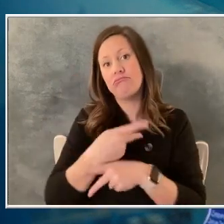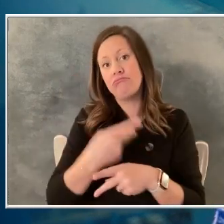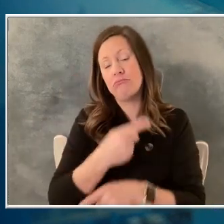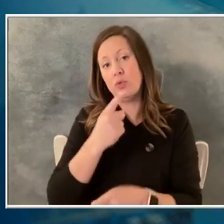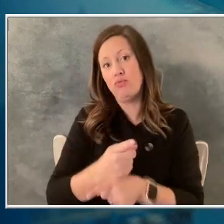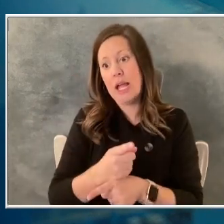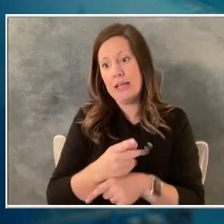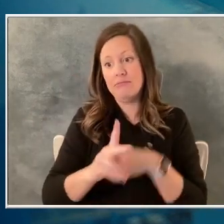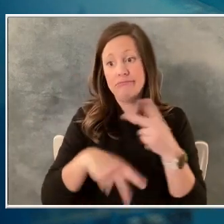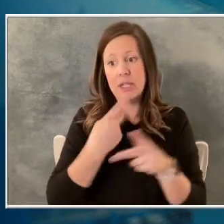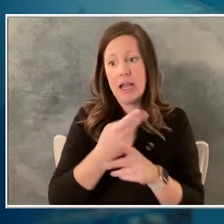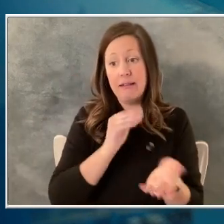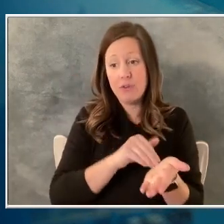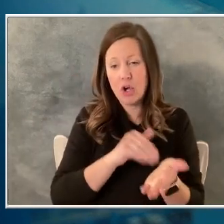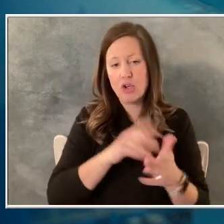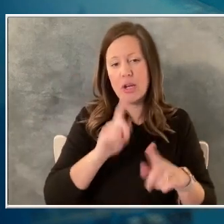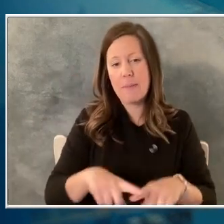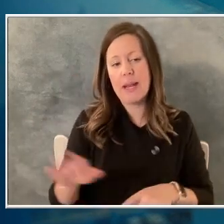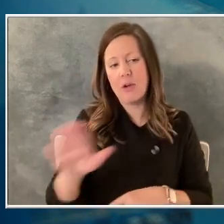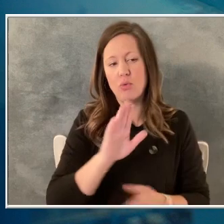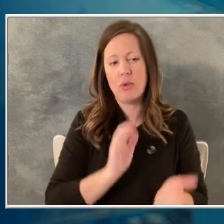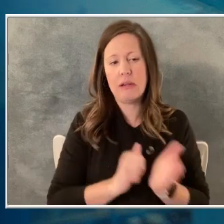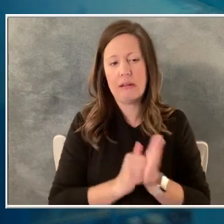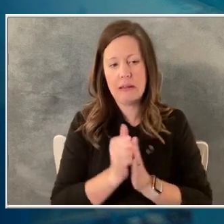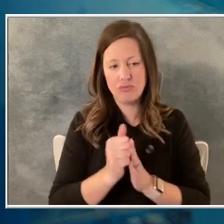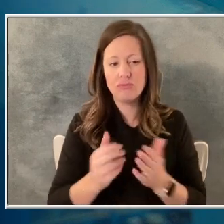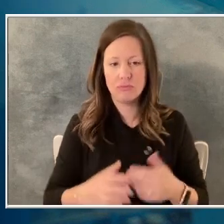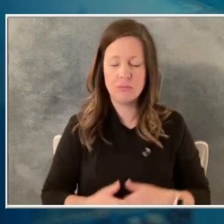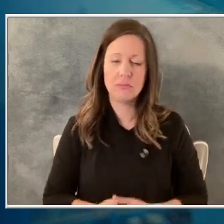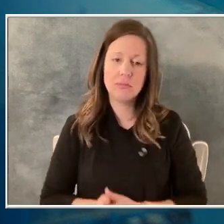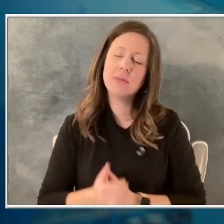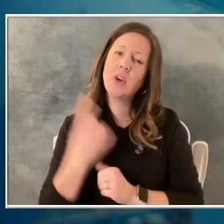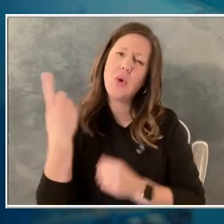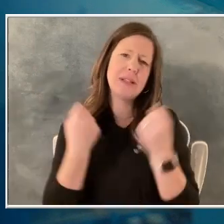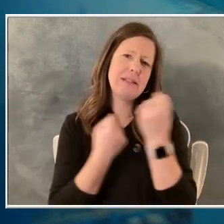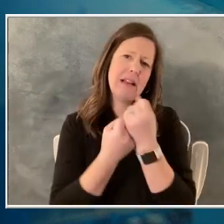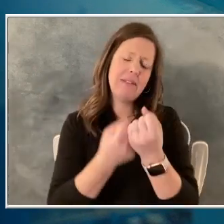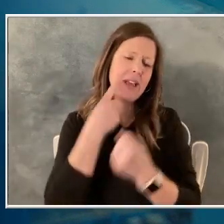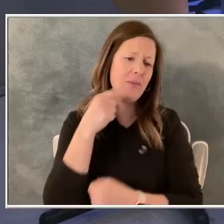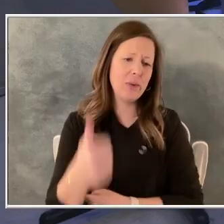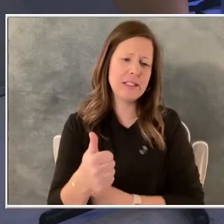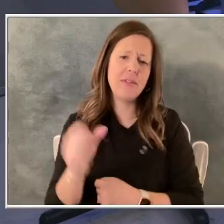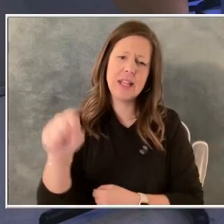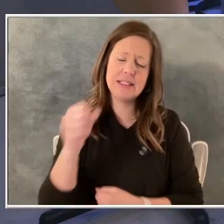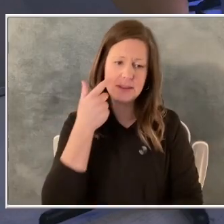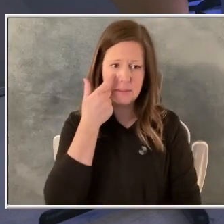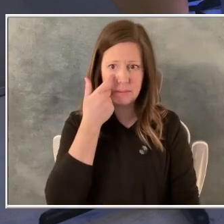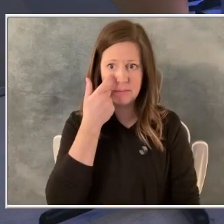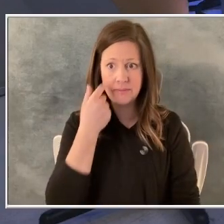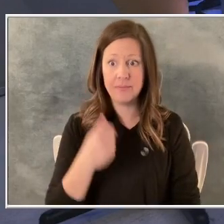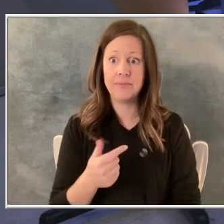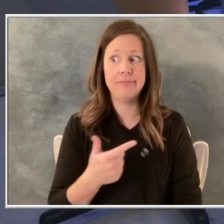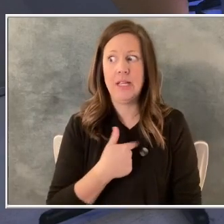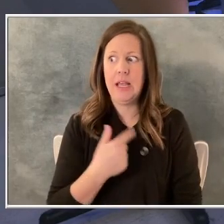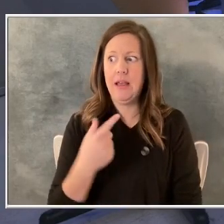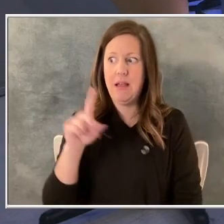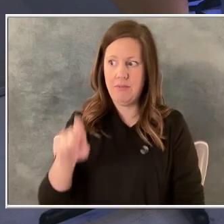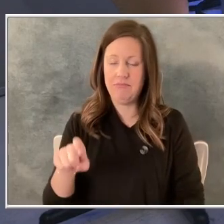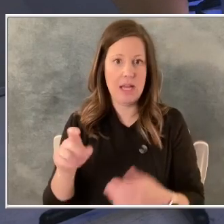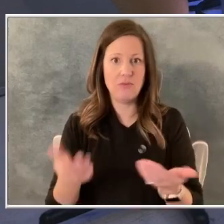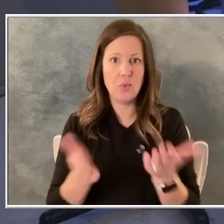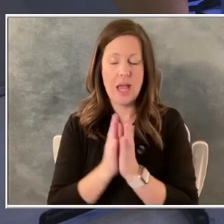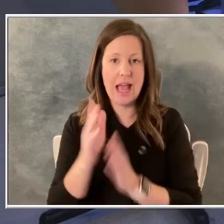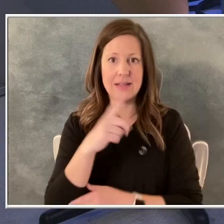cancer, whatever. So I think always advocate for yourself. Always look for a second opinion for cancer. I have to ask that question because I always want people to